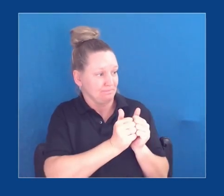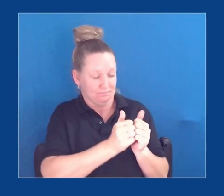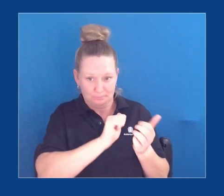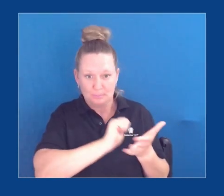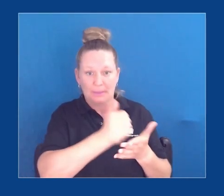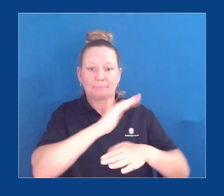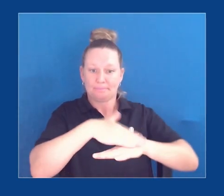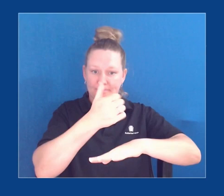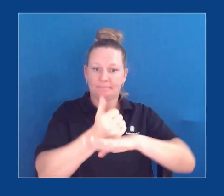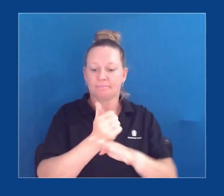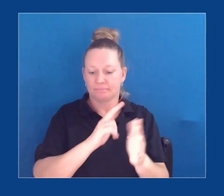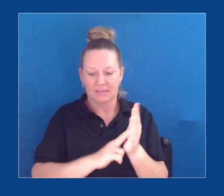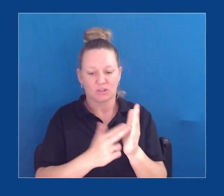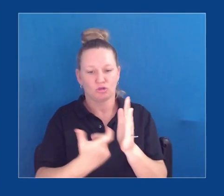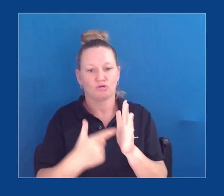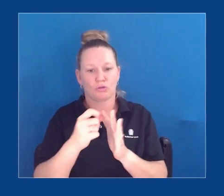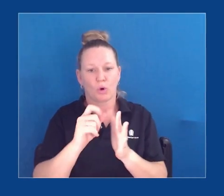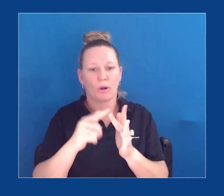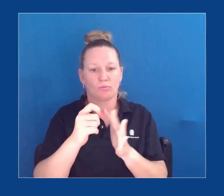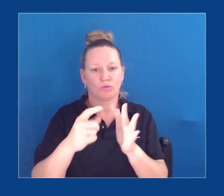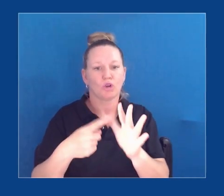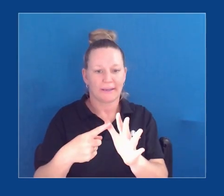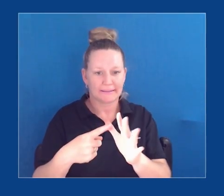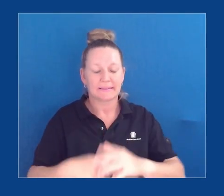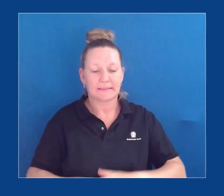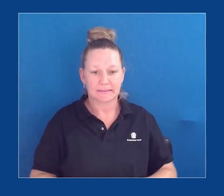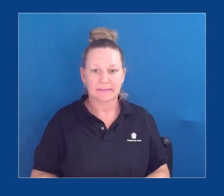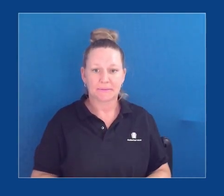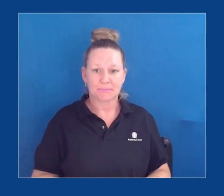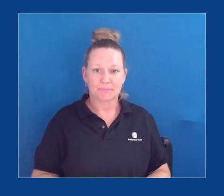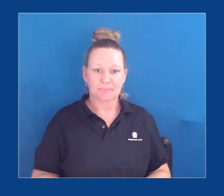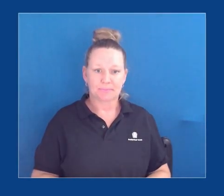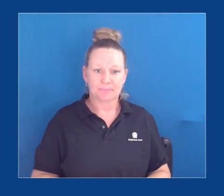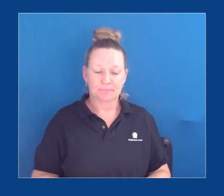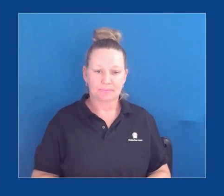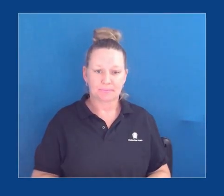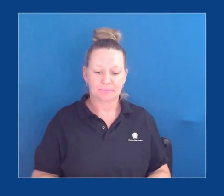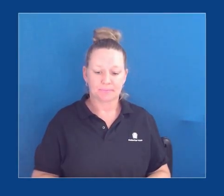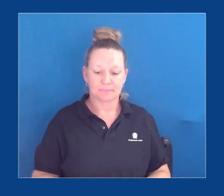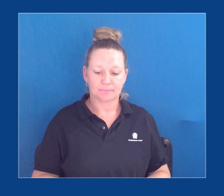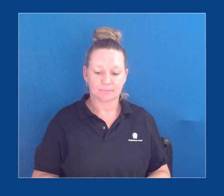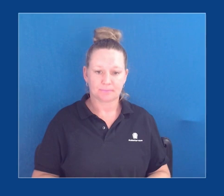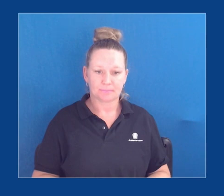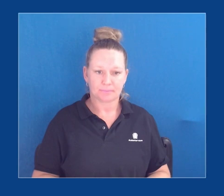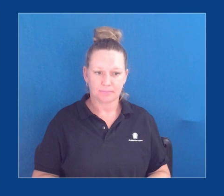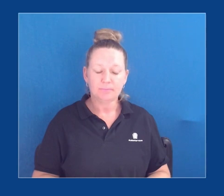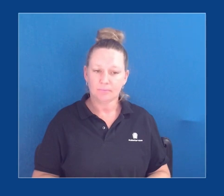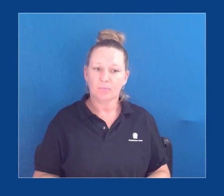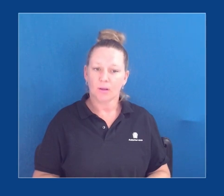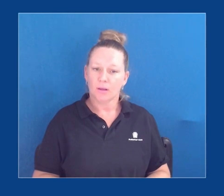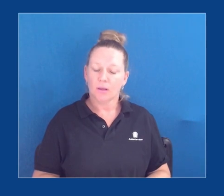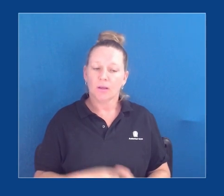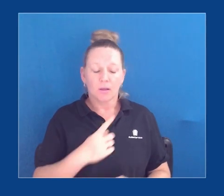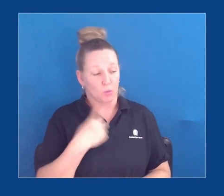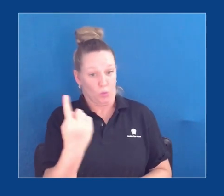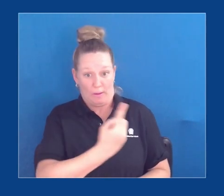Project in the light of those understandings. And we were able